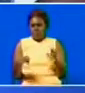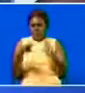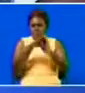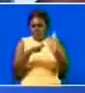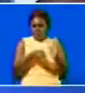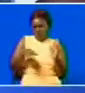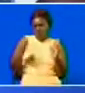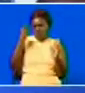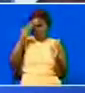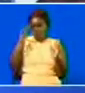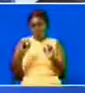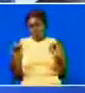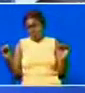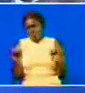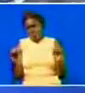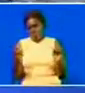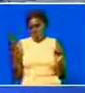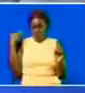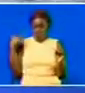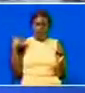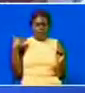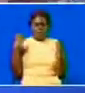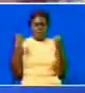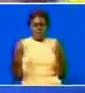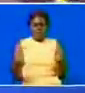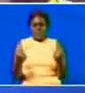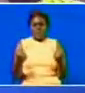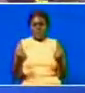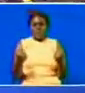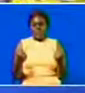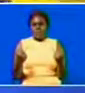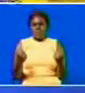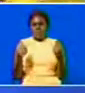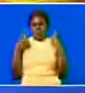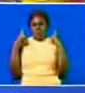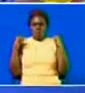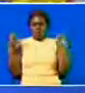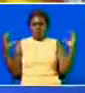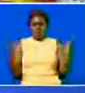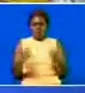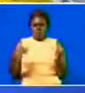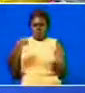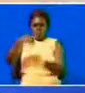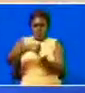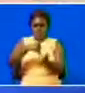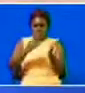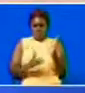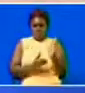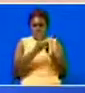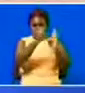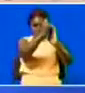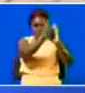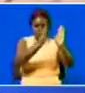they were not initially involved in, was a huge task. At Kalobeyei, the host community would be included in the development